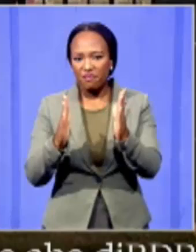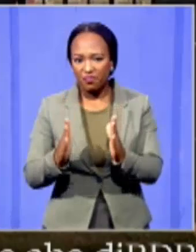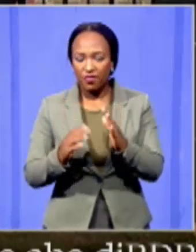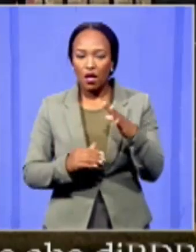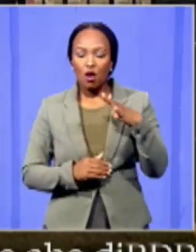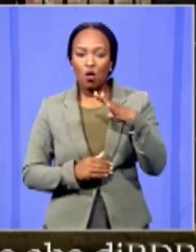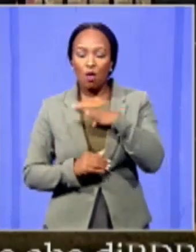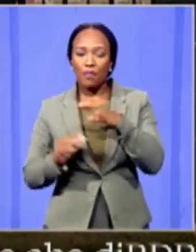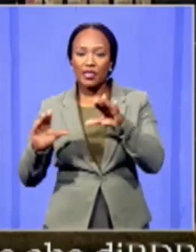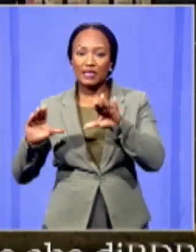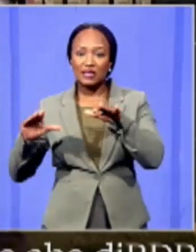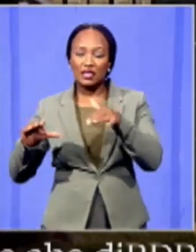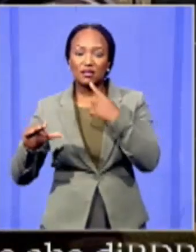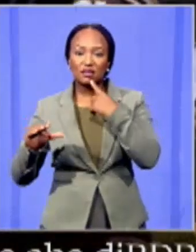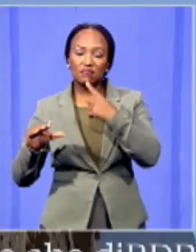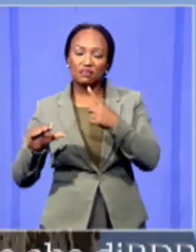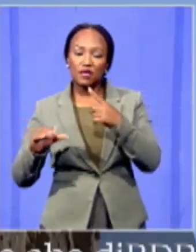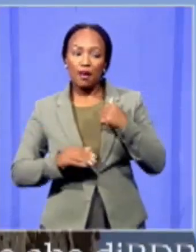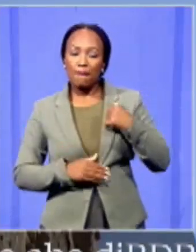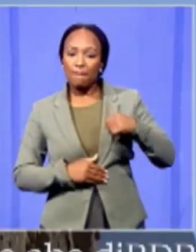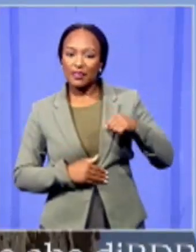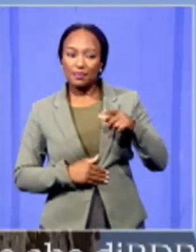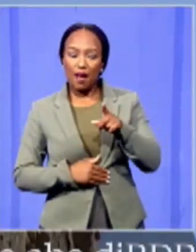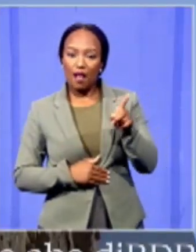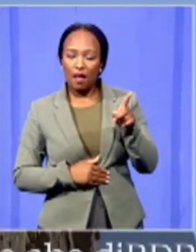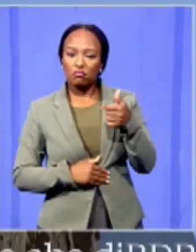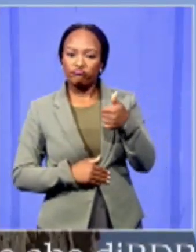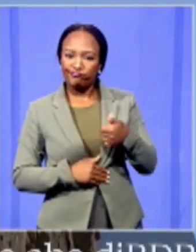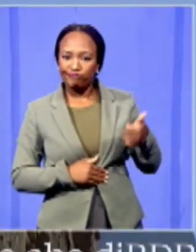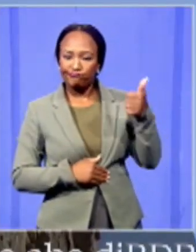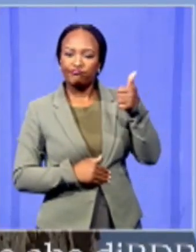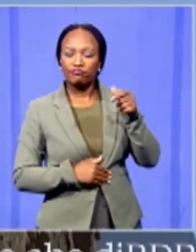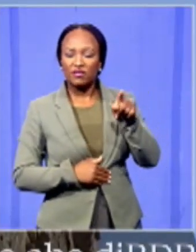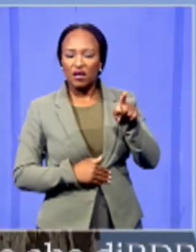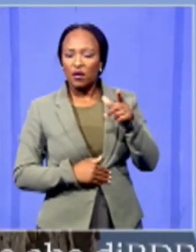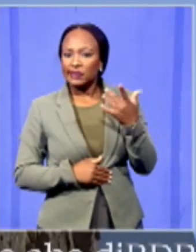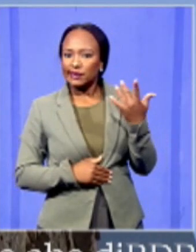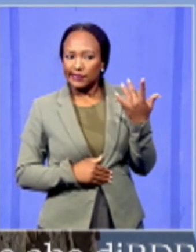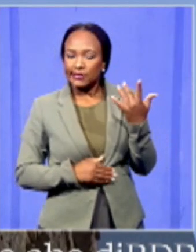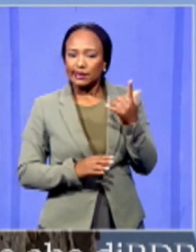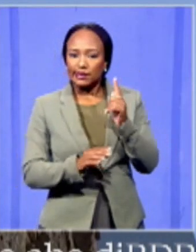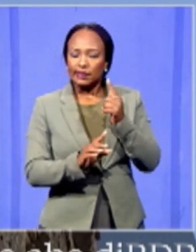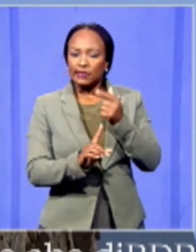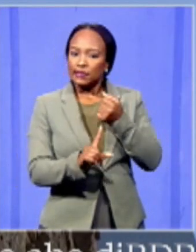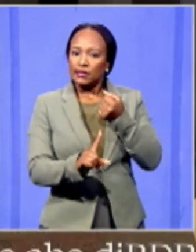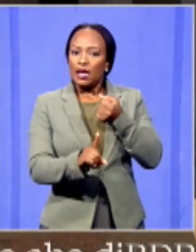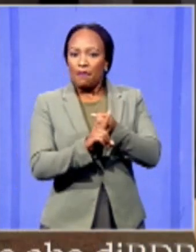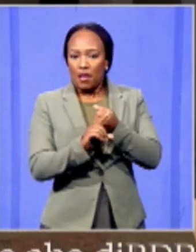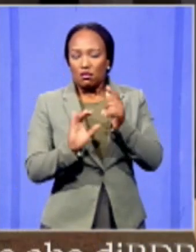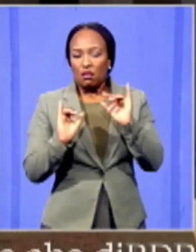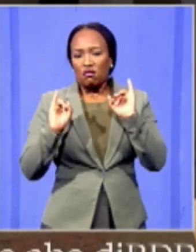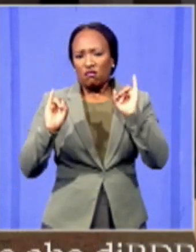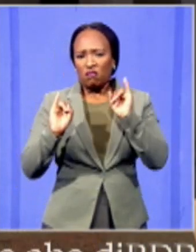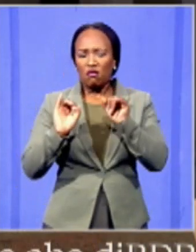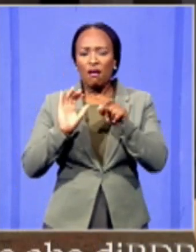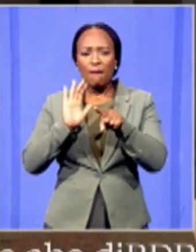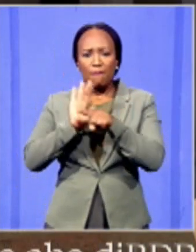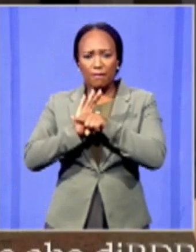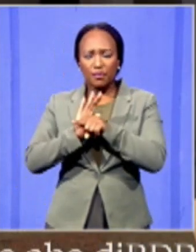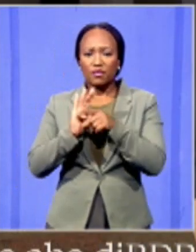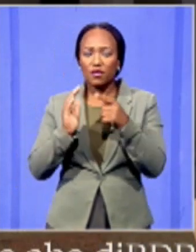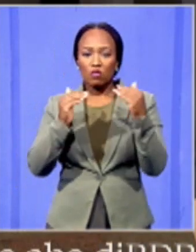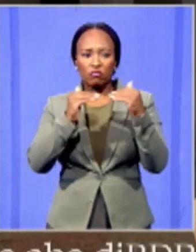tse dikgato ga batsamaisi ba dimmasepala go nnile le ditlamorago tse di masisi le go nna le seabe se segolo mo tshalelo morago ya